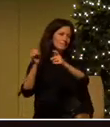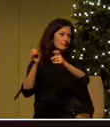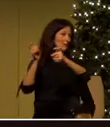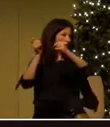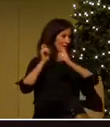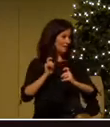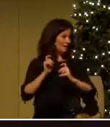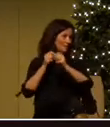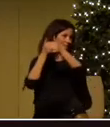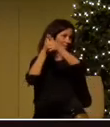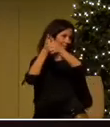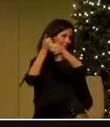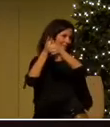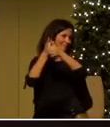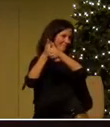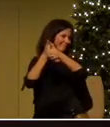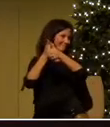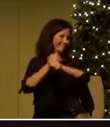Himself.